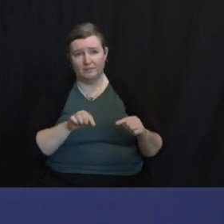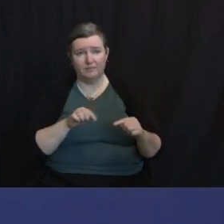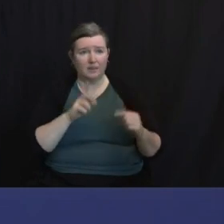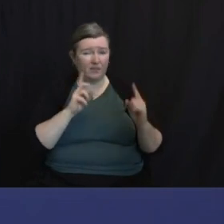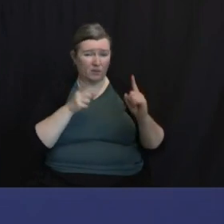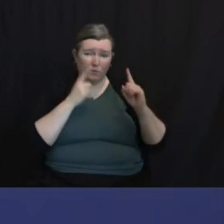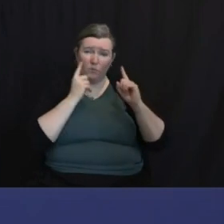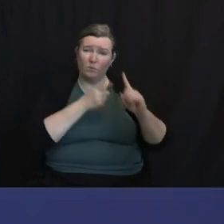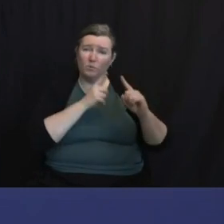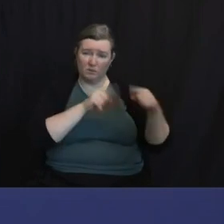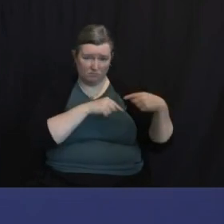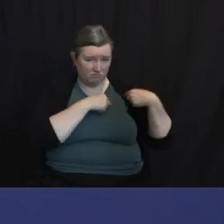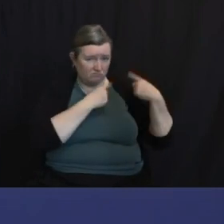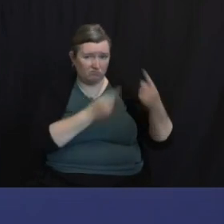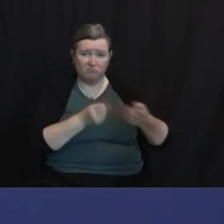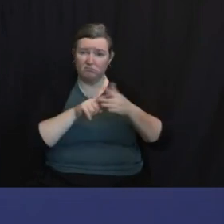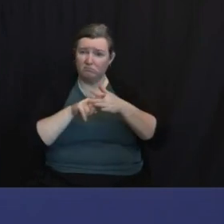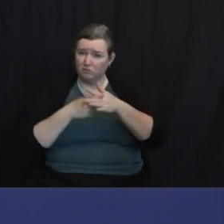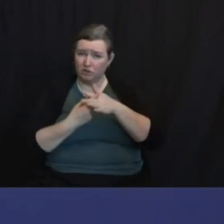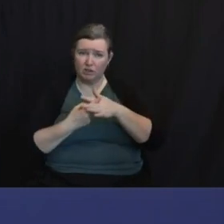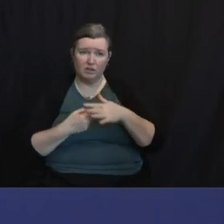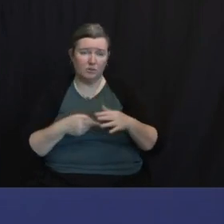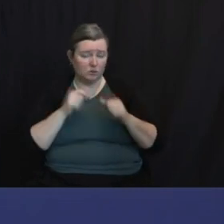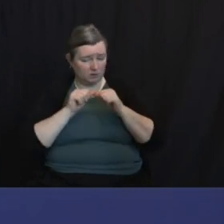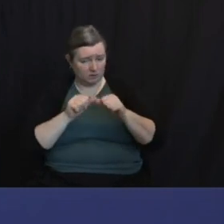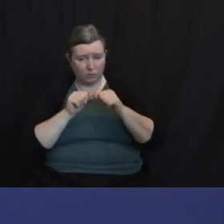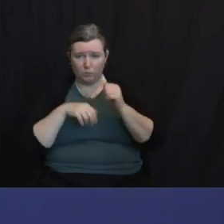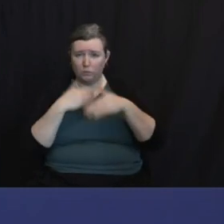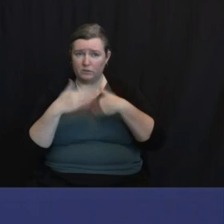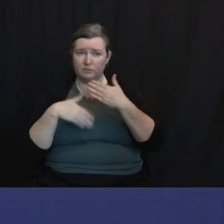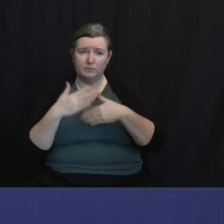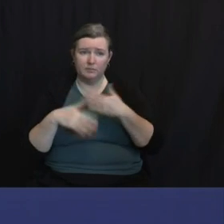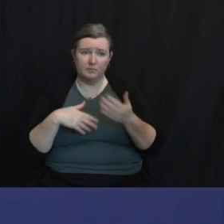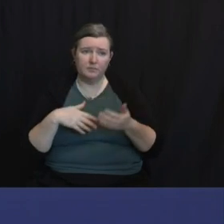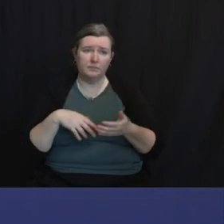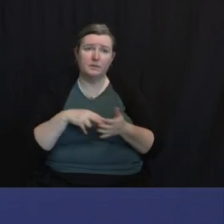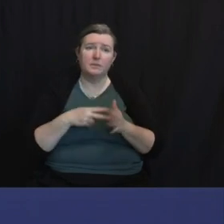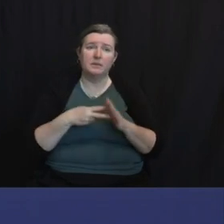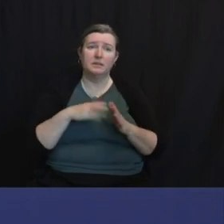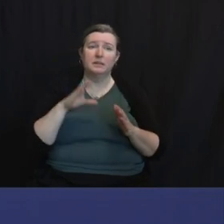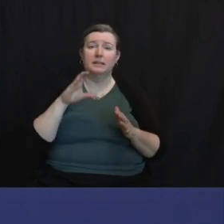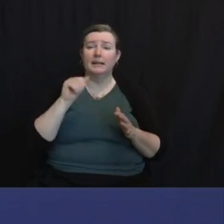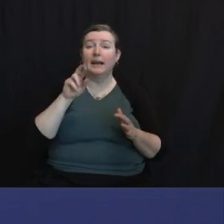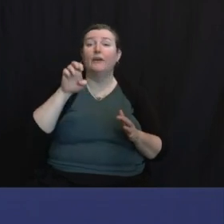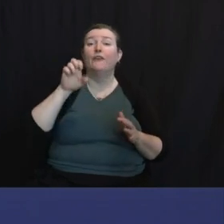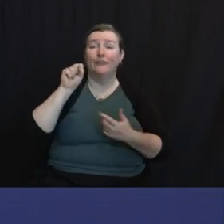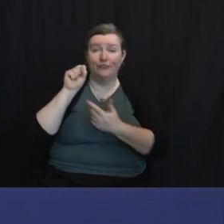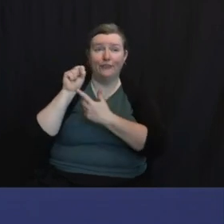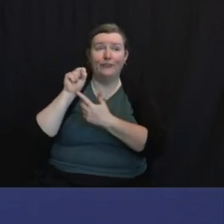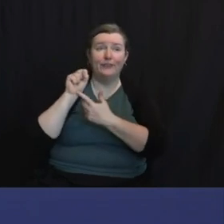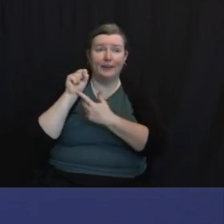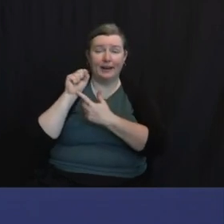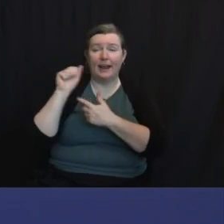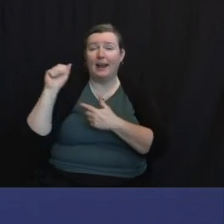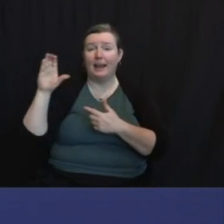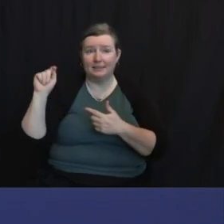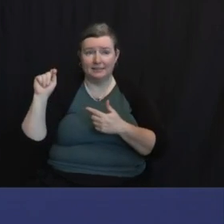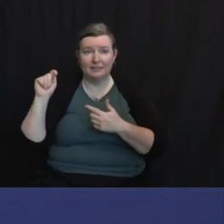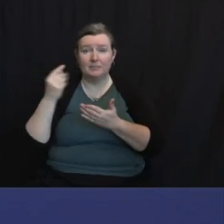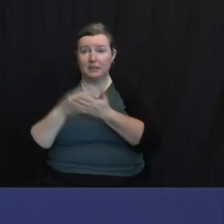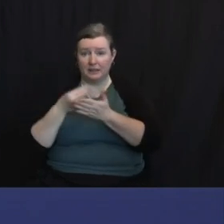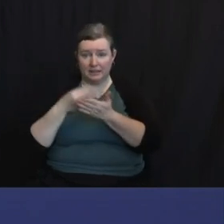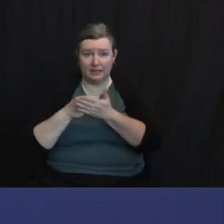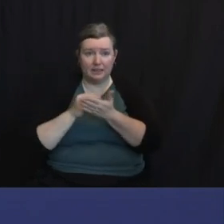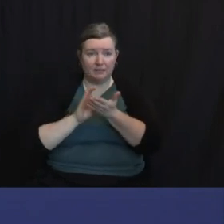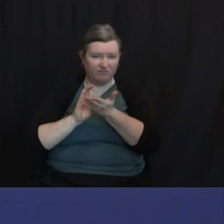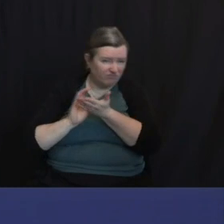going to continue to do it. And that includes deploying CARES Act that we already have in our midst. Angelica